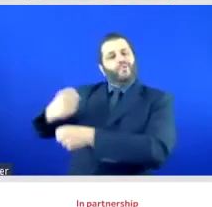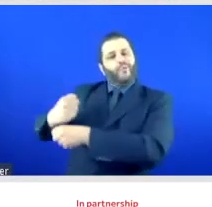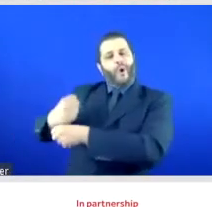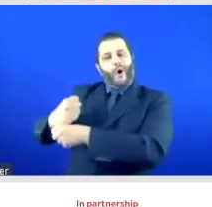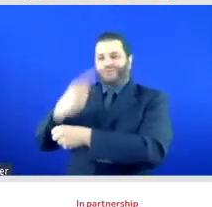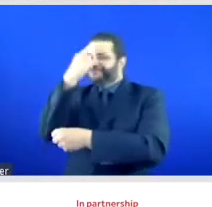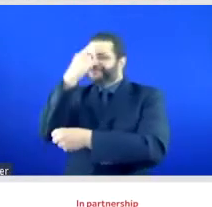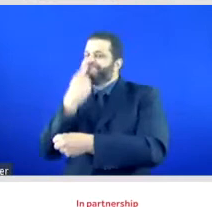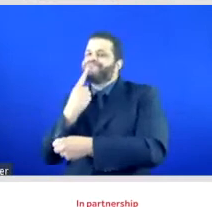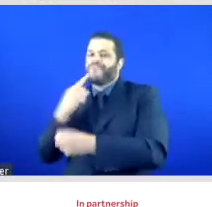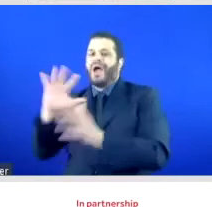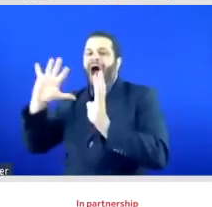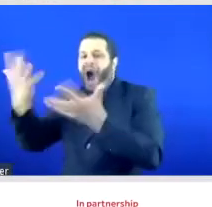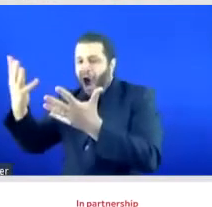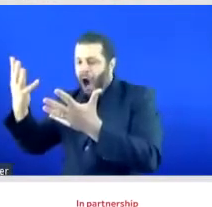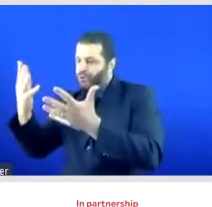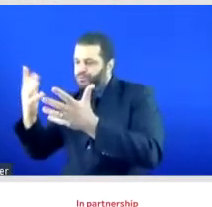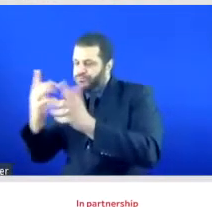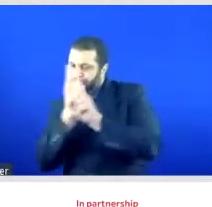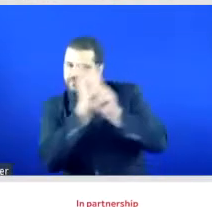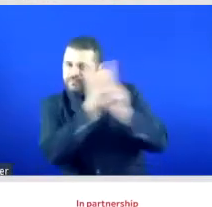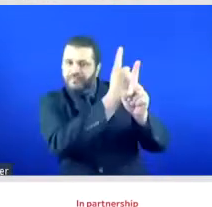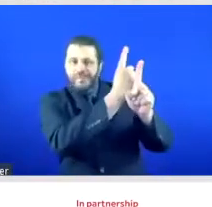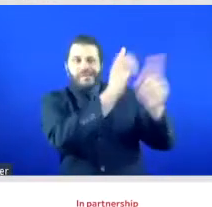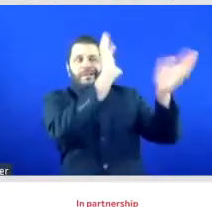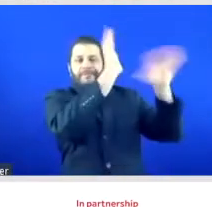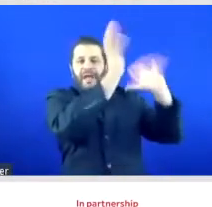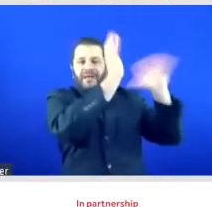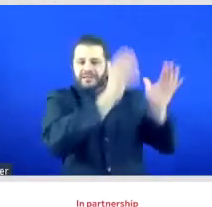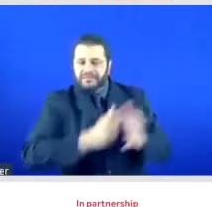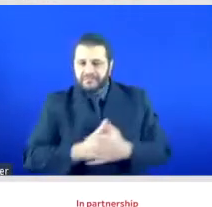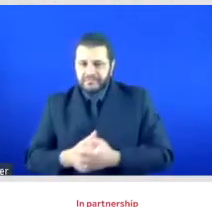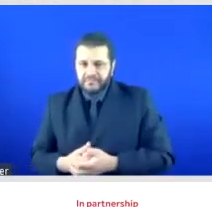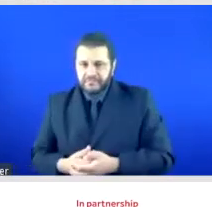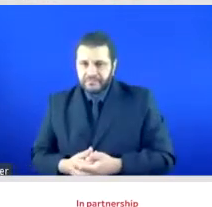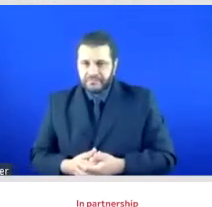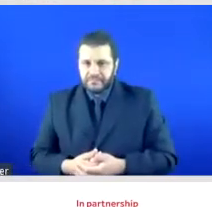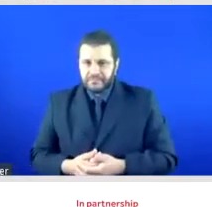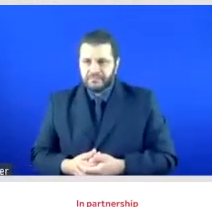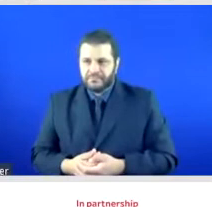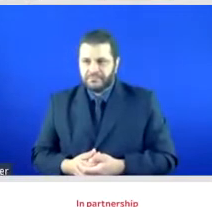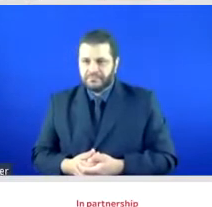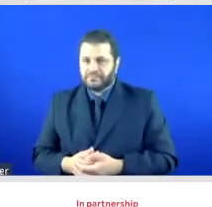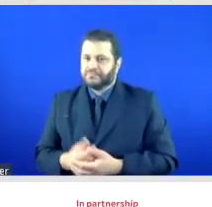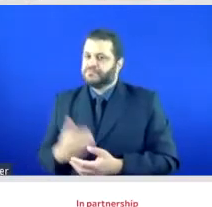Usually we get this question being a youth and the creative and culture festival.